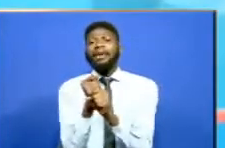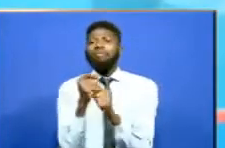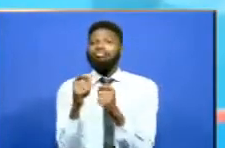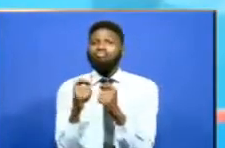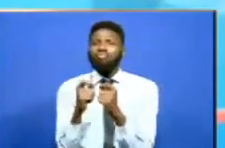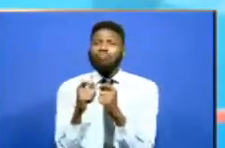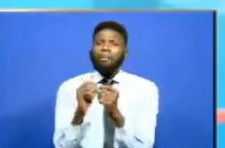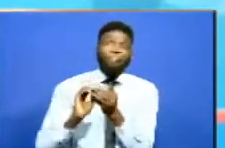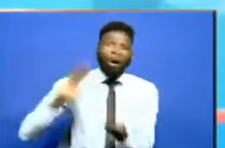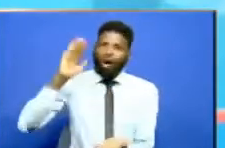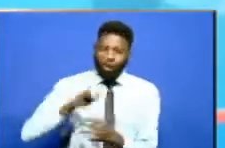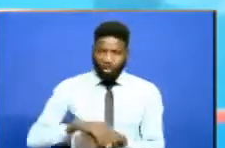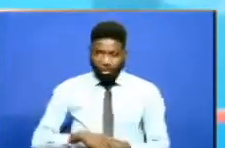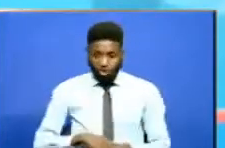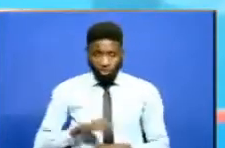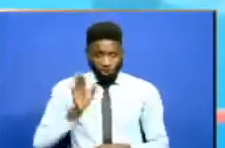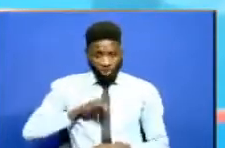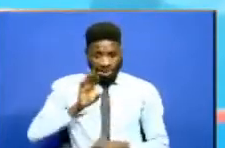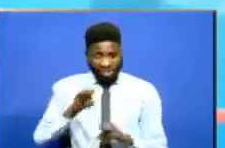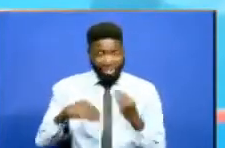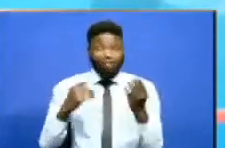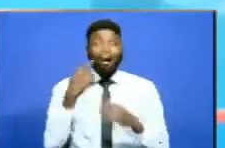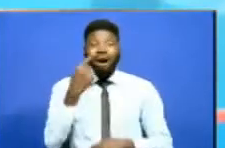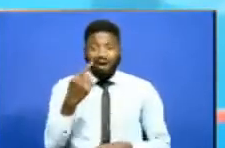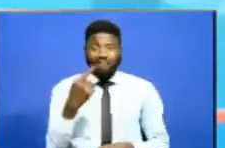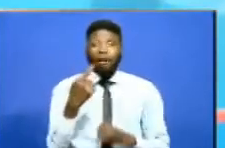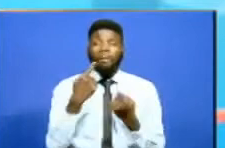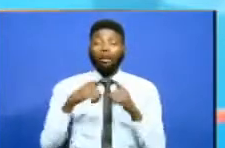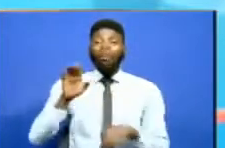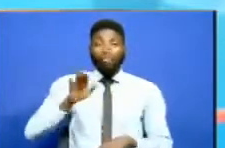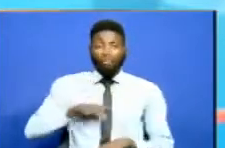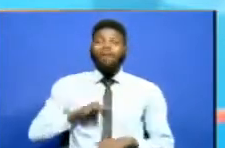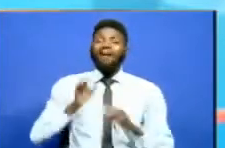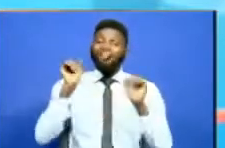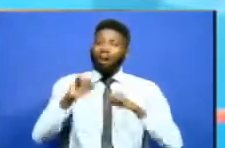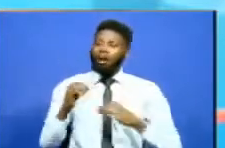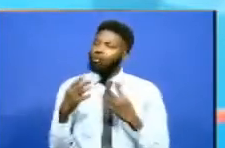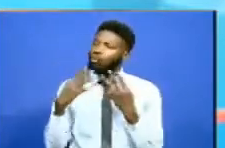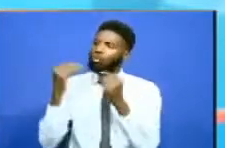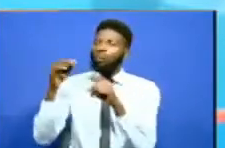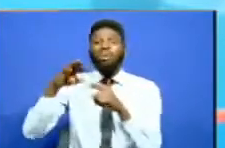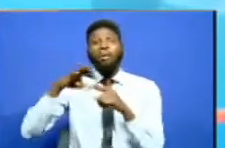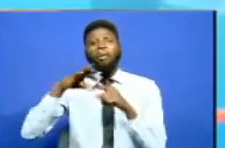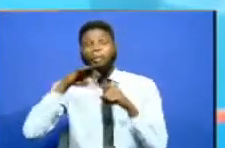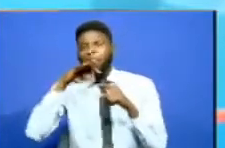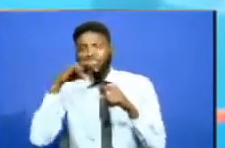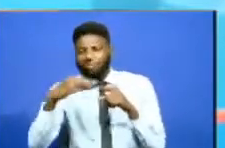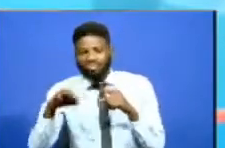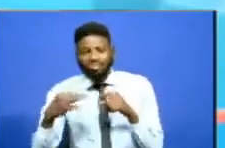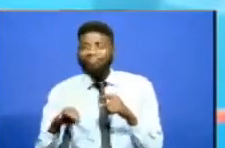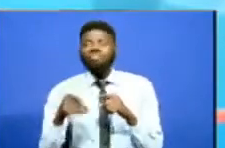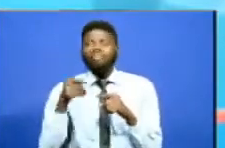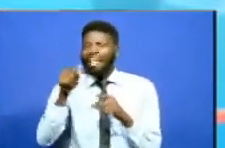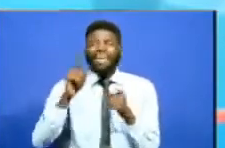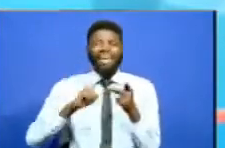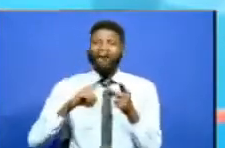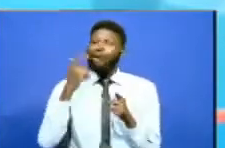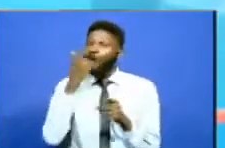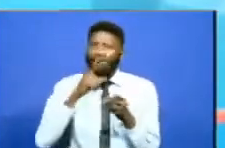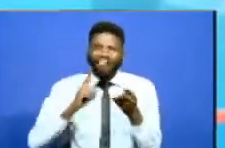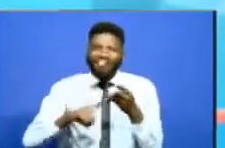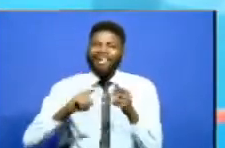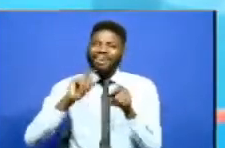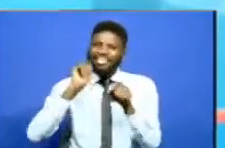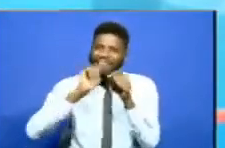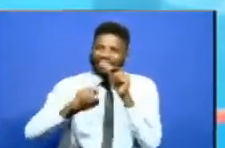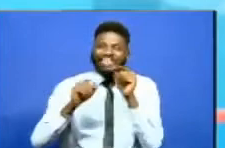shillings, and you'll be shocked how a woman would go to the market, get vegetables, get oil, get kiberiti, get all sorts of things, and